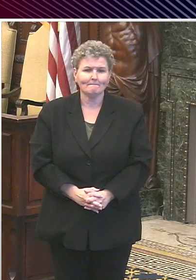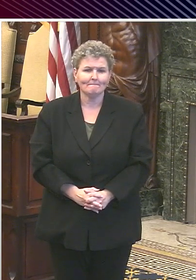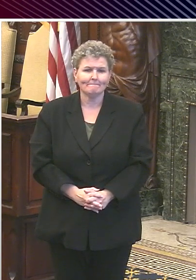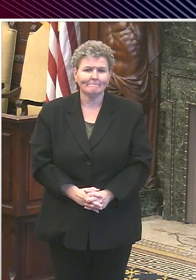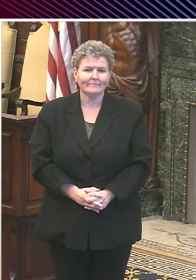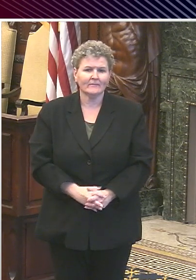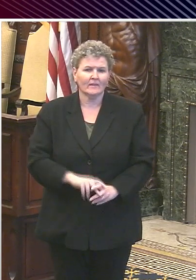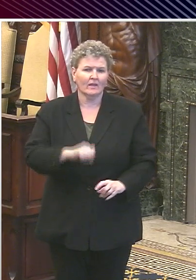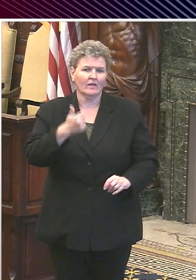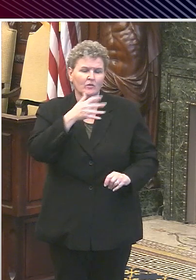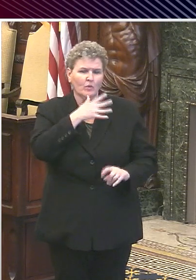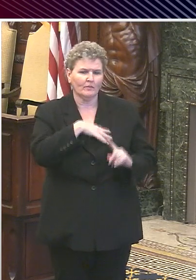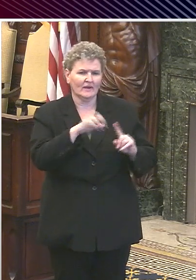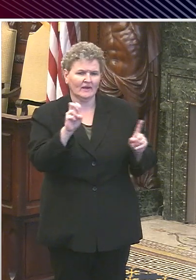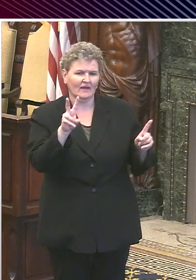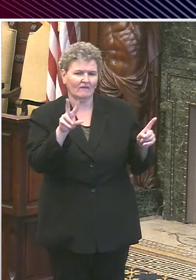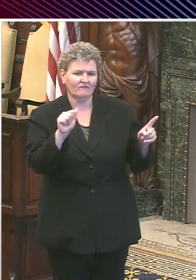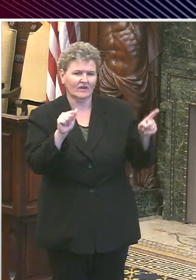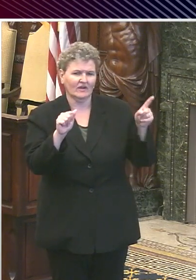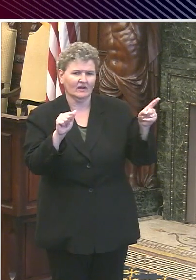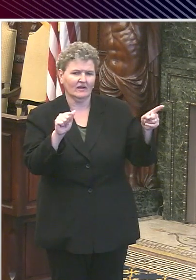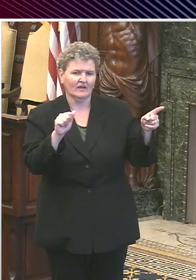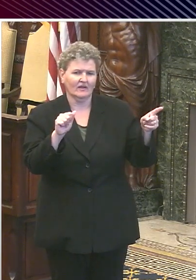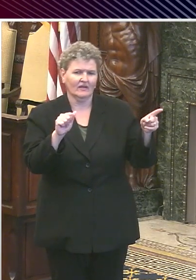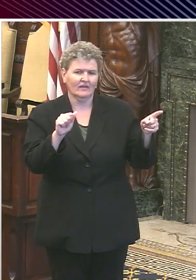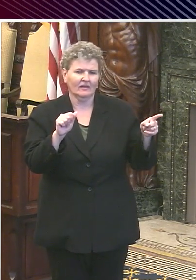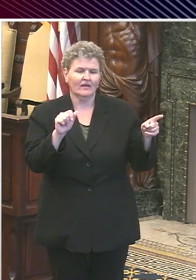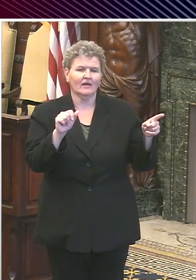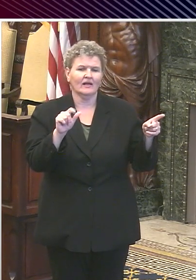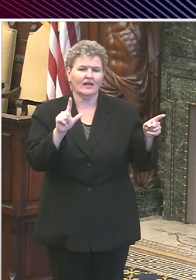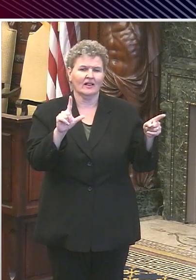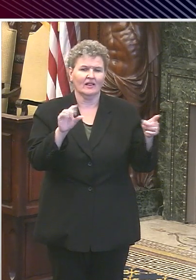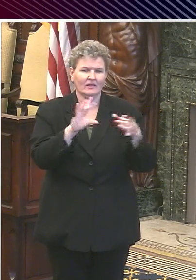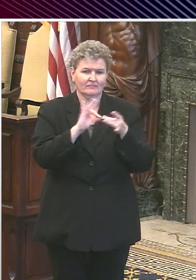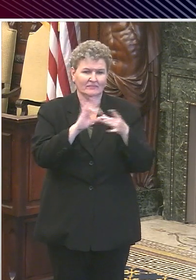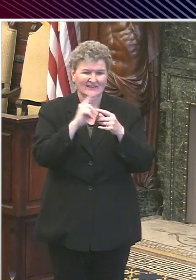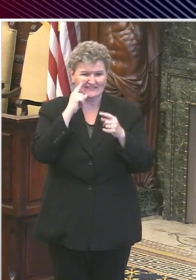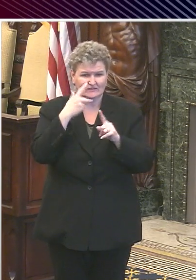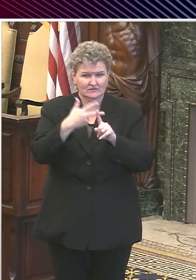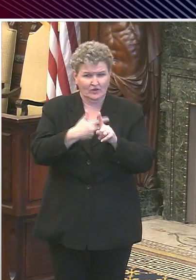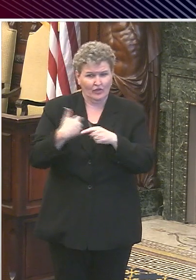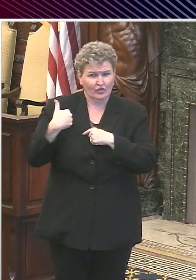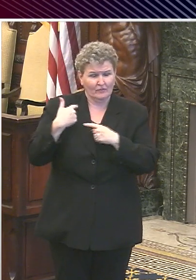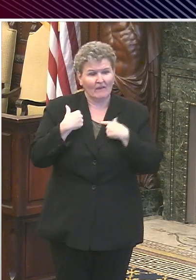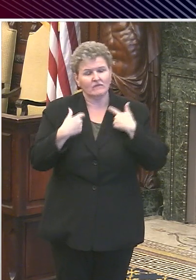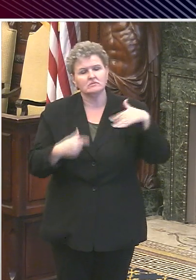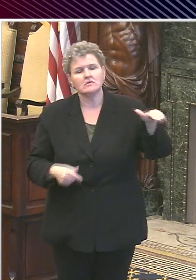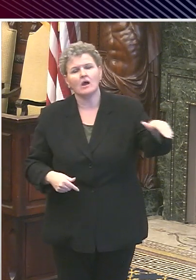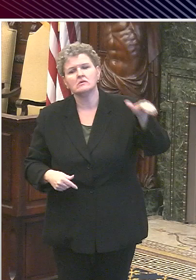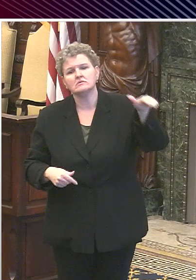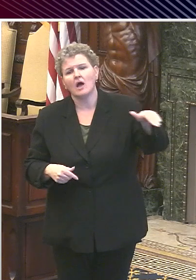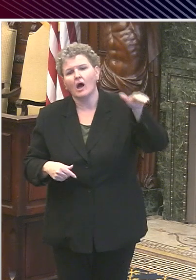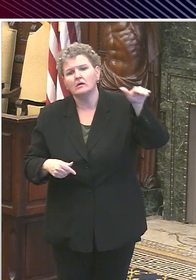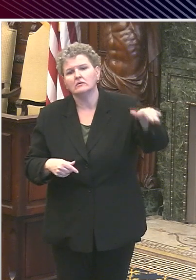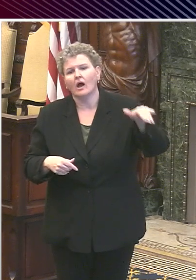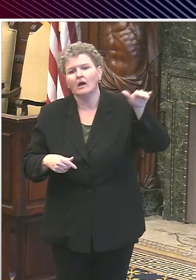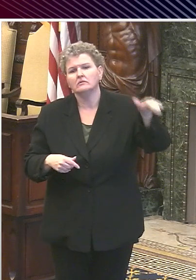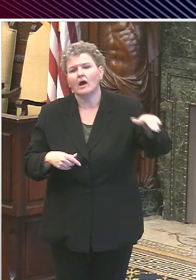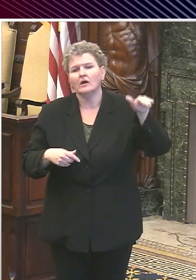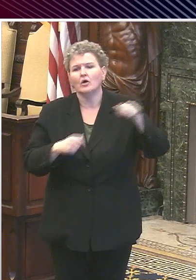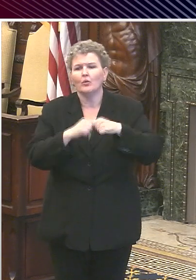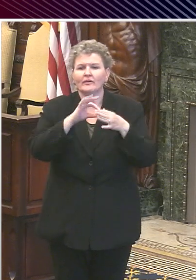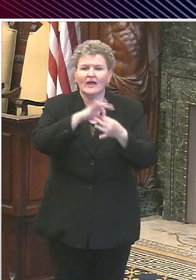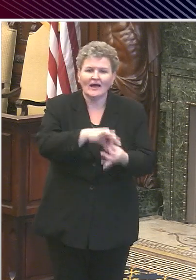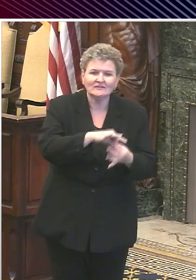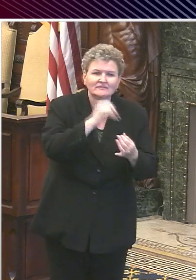We're going to do what we've been doing, as the mayor said, for the last 3 months. We've had something called Homeless Connect. Close